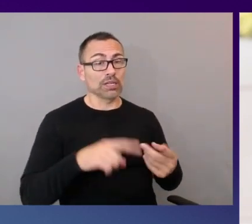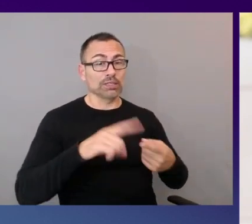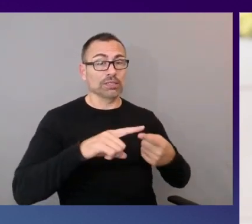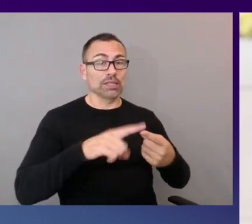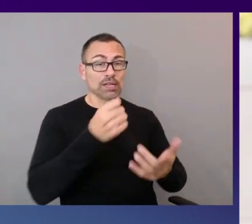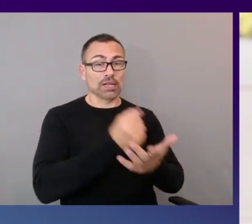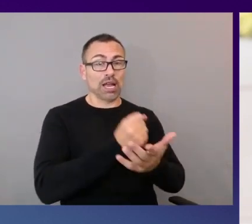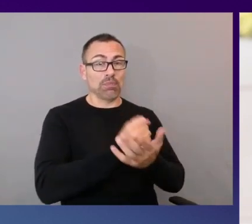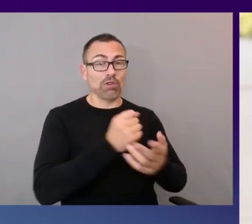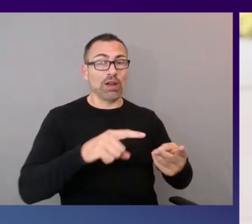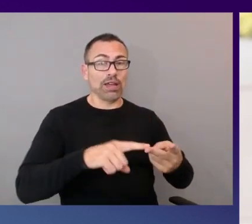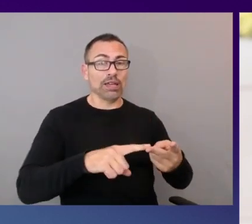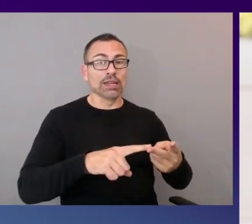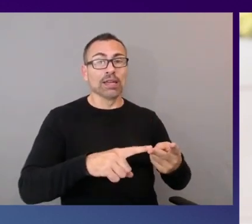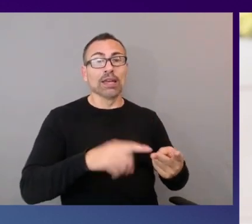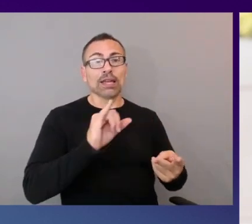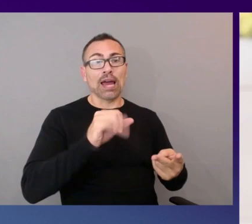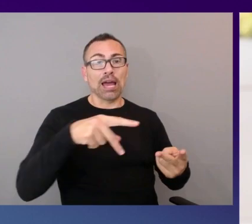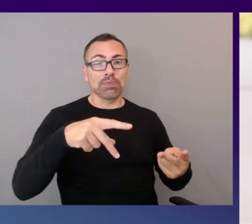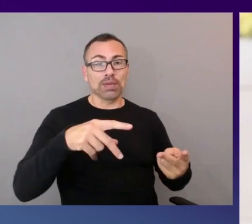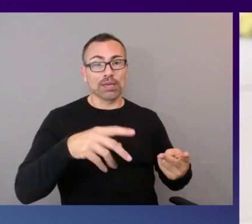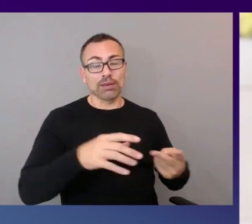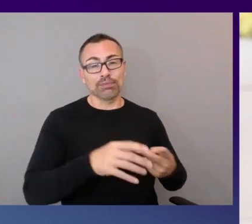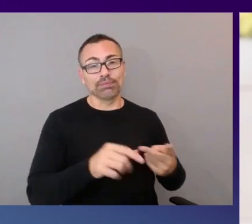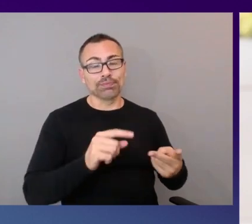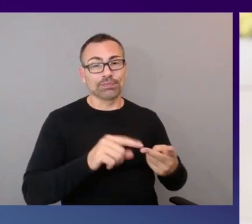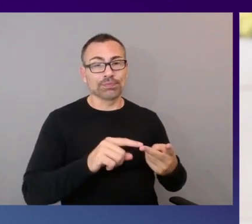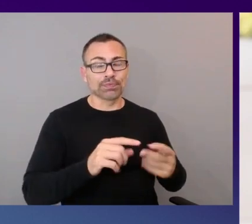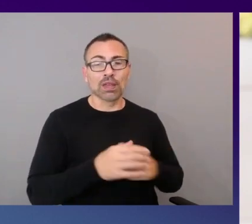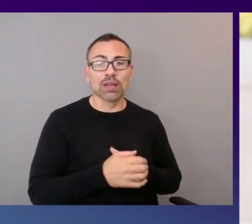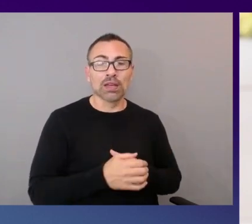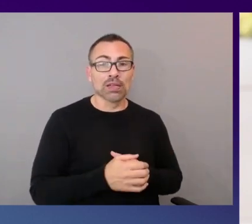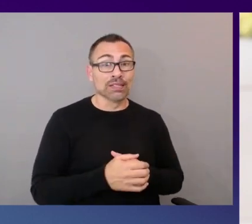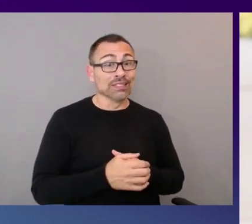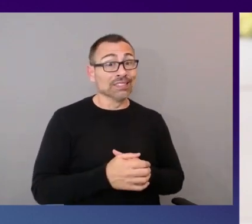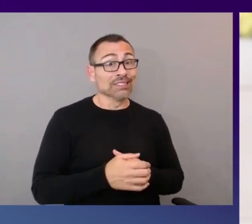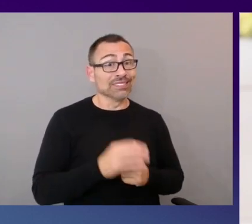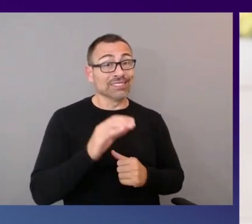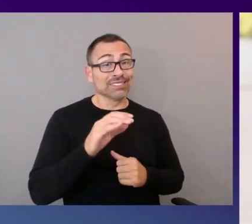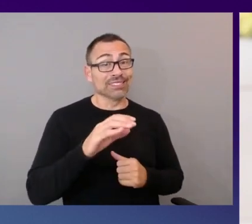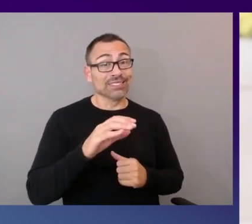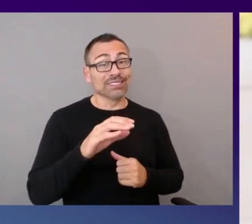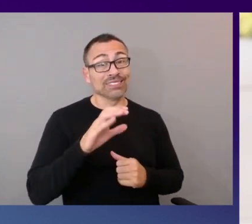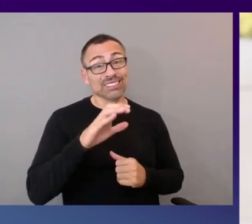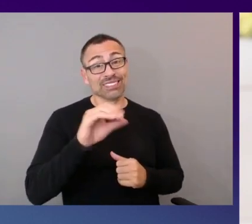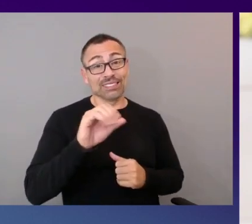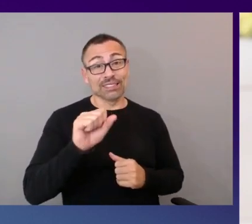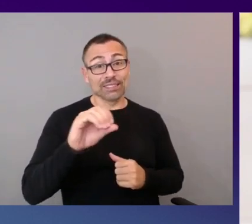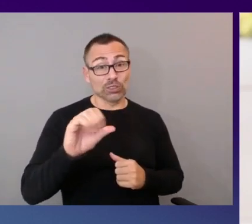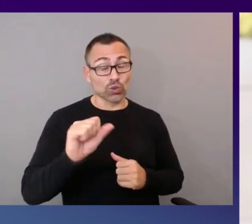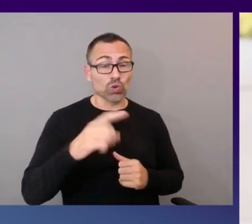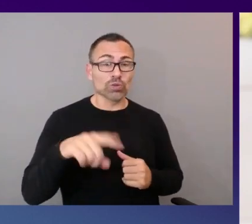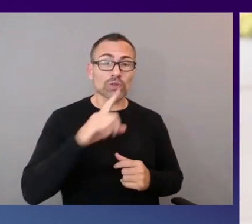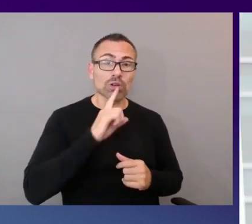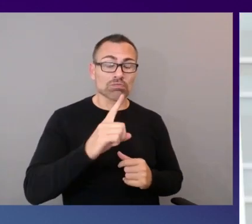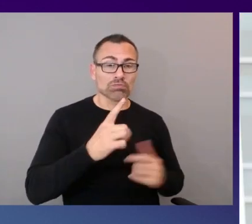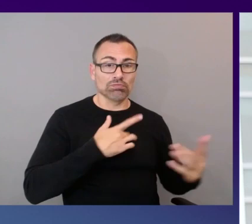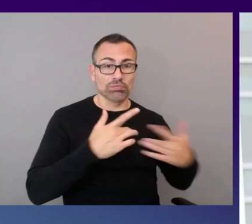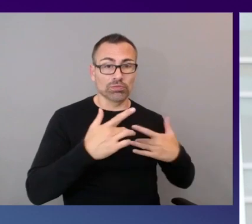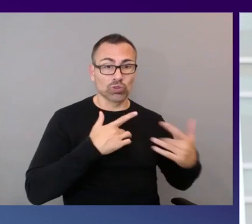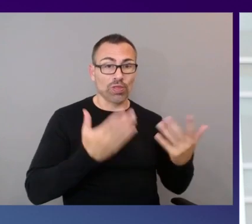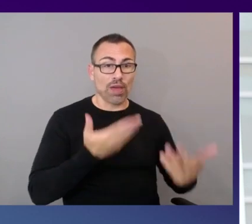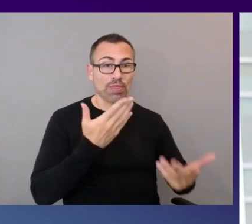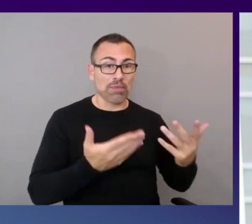available generative AI tools that their employees may be inadvertently sort of feeding a competitor,